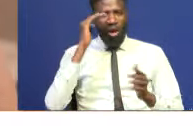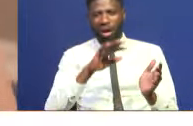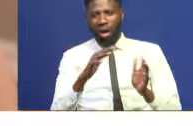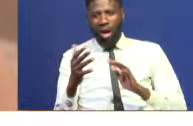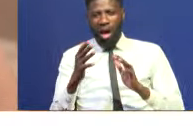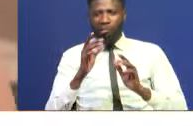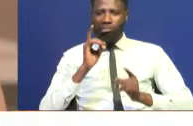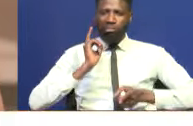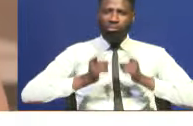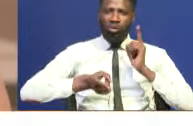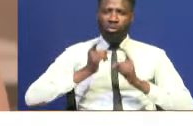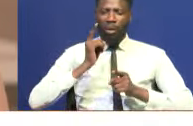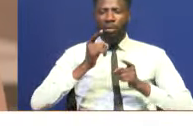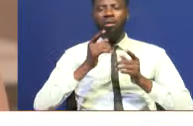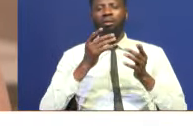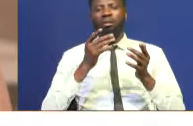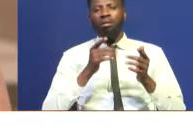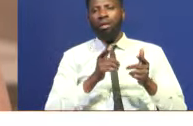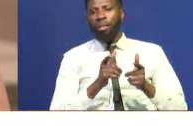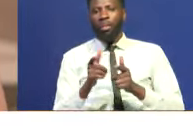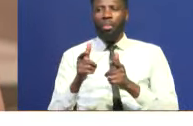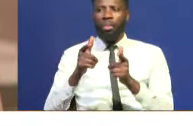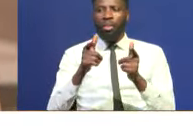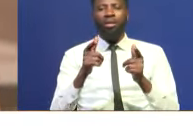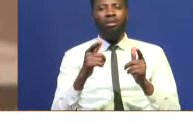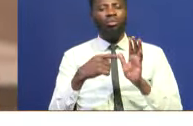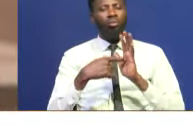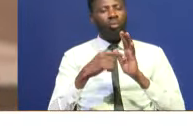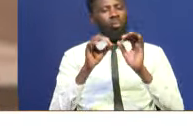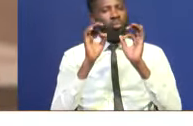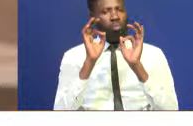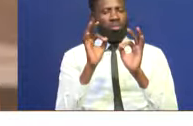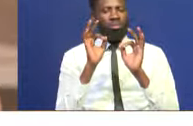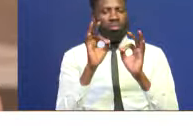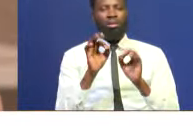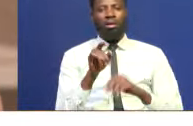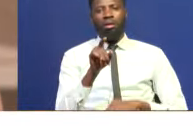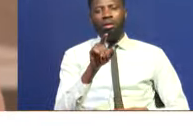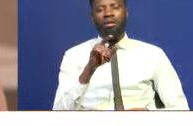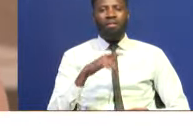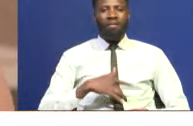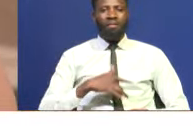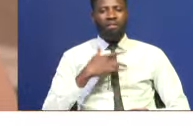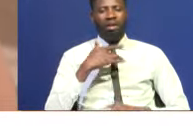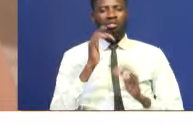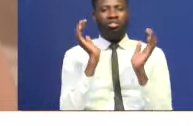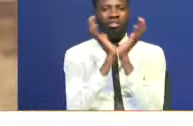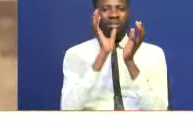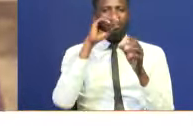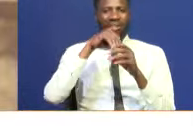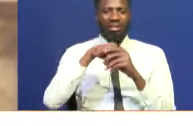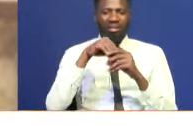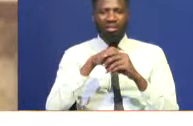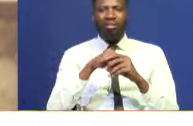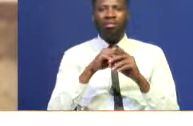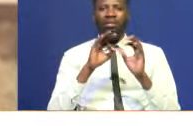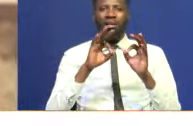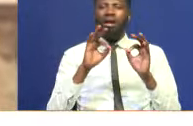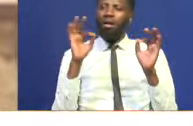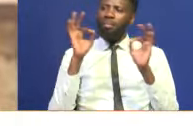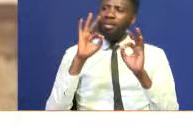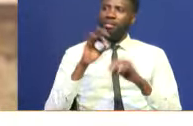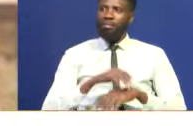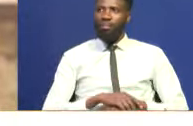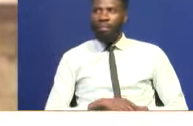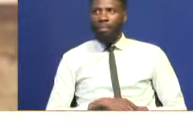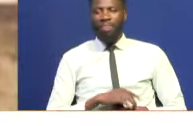and field and running, and they just really put on a show. So it's the atmosphere in the stadium is just amazing. Always a warm